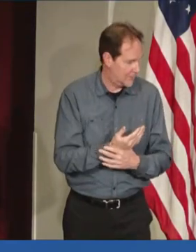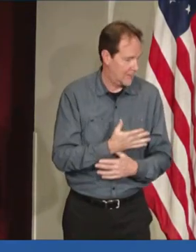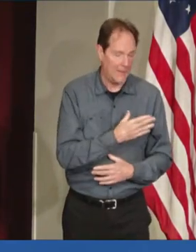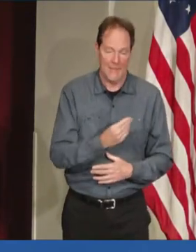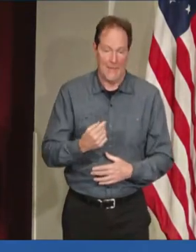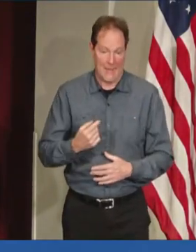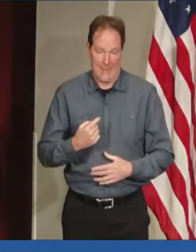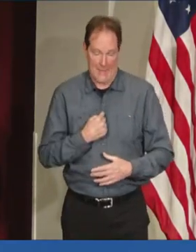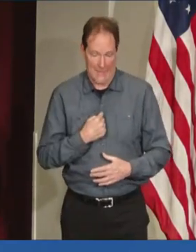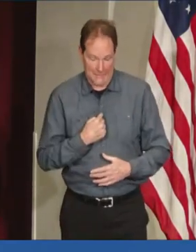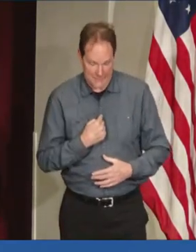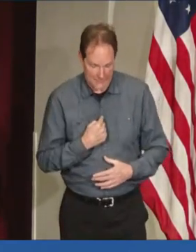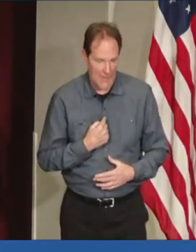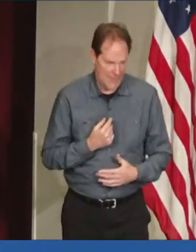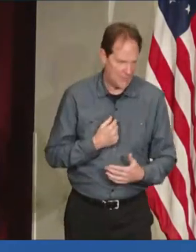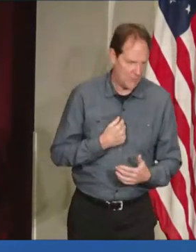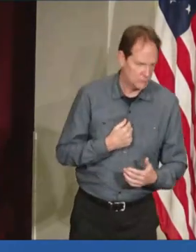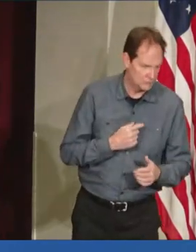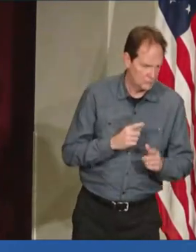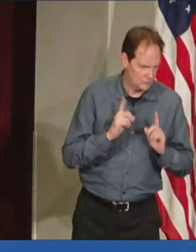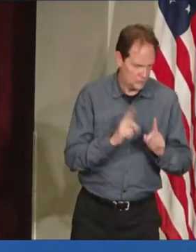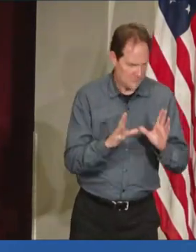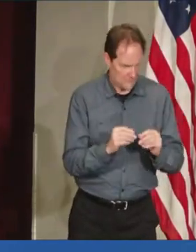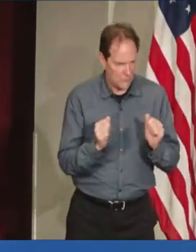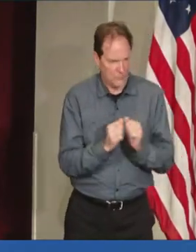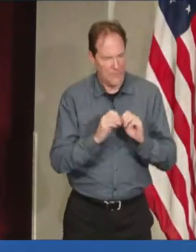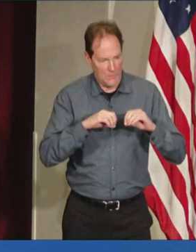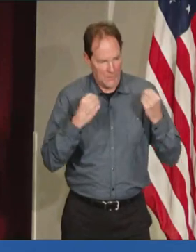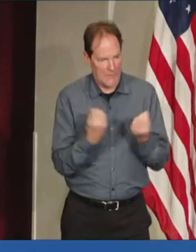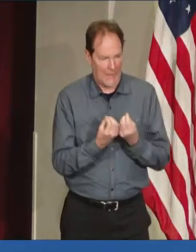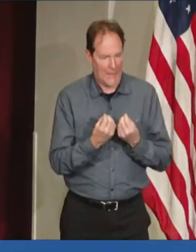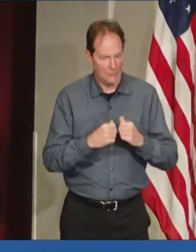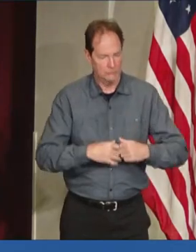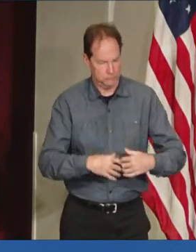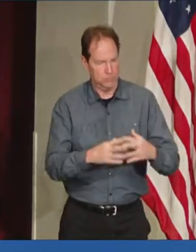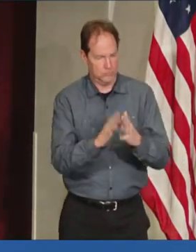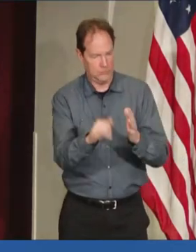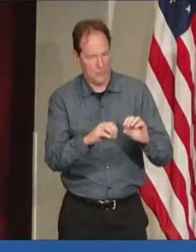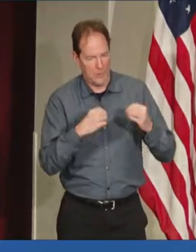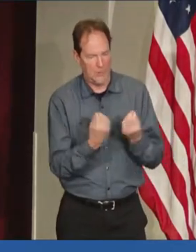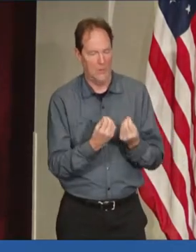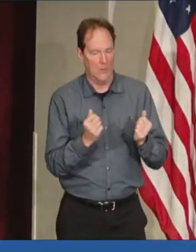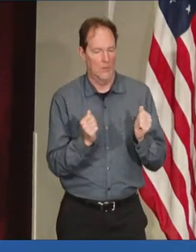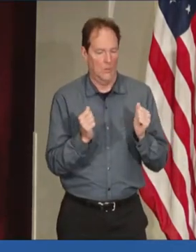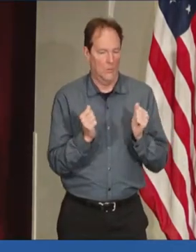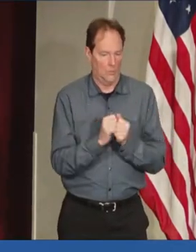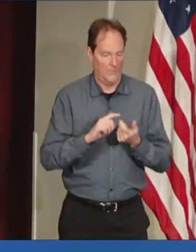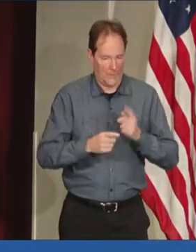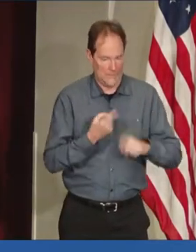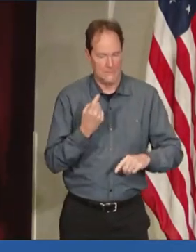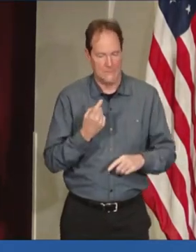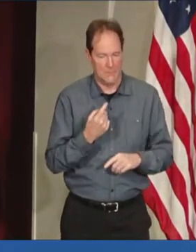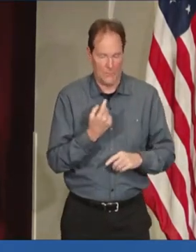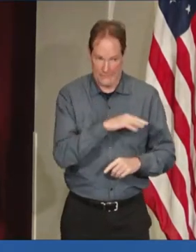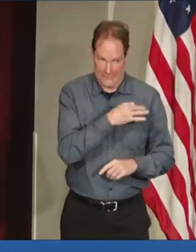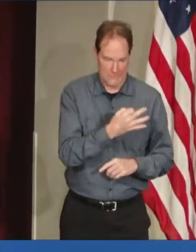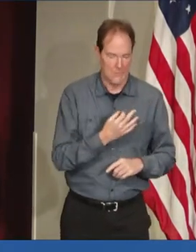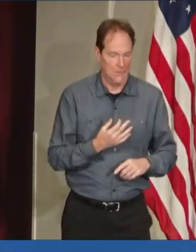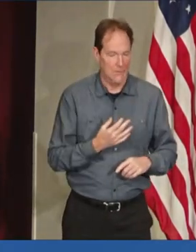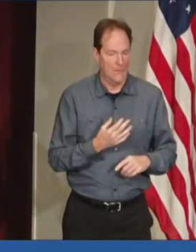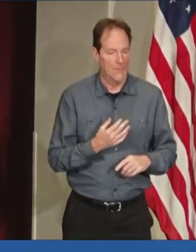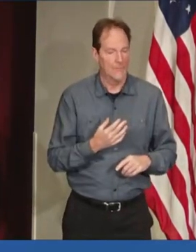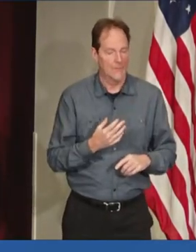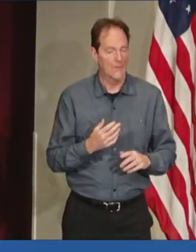I had been going to meetings for this organization that I had set up with friends. And there was